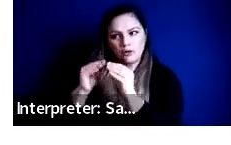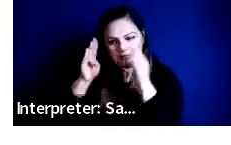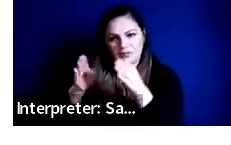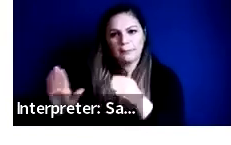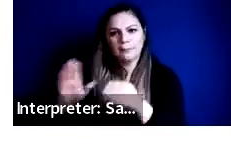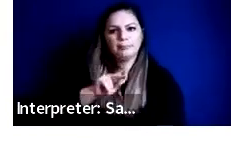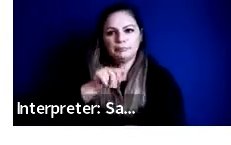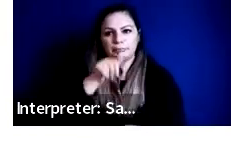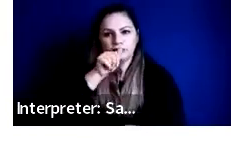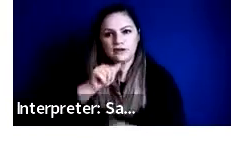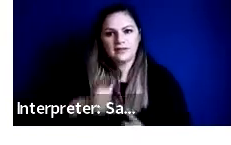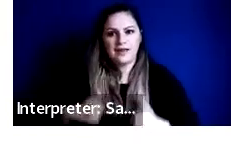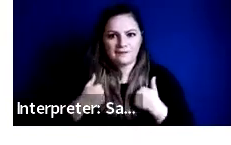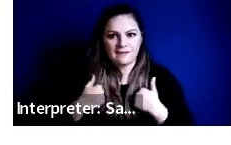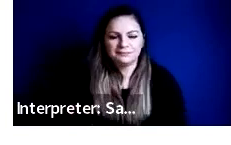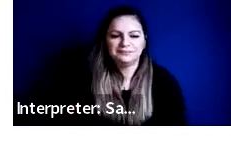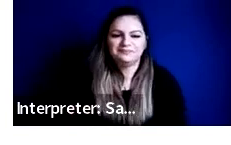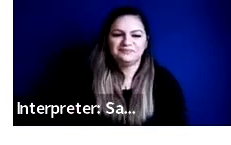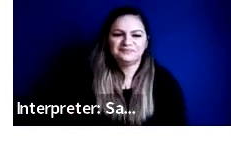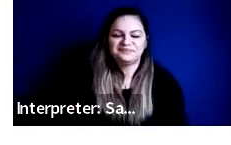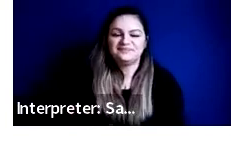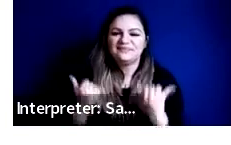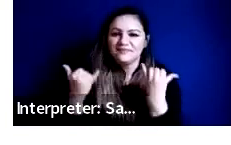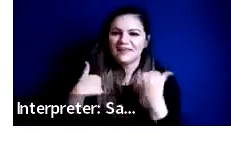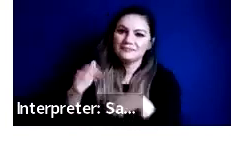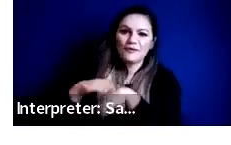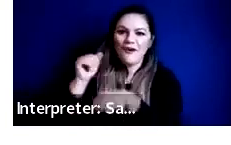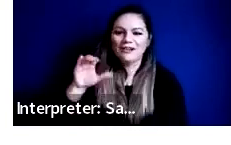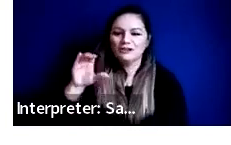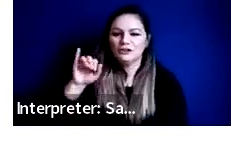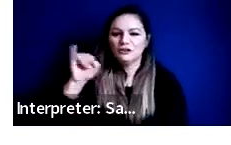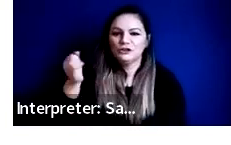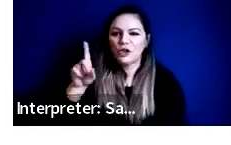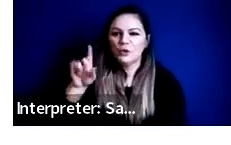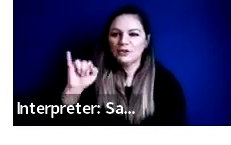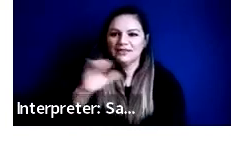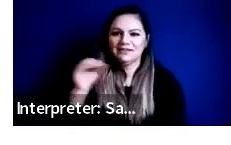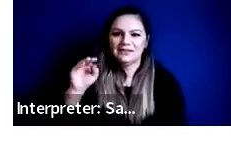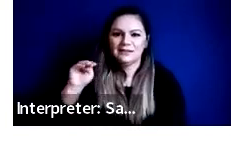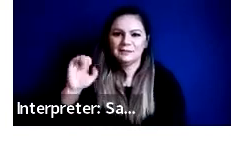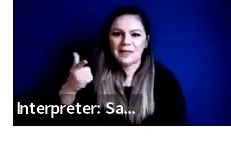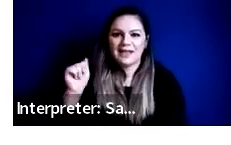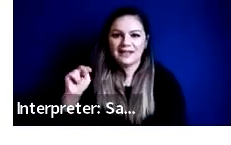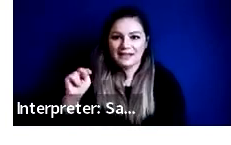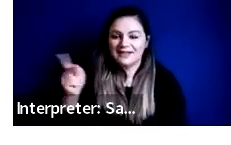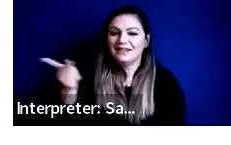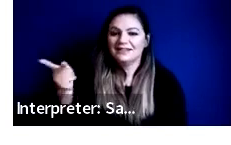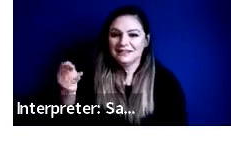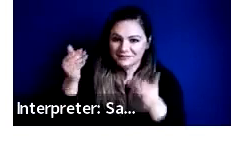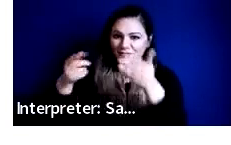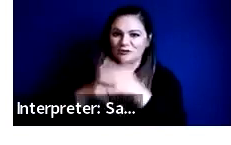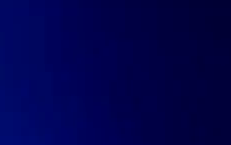I'm now going to get Jody and Megan on to move